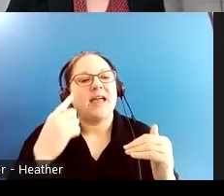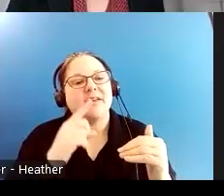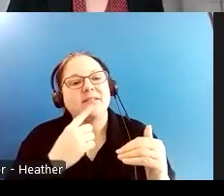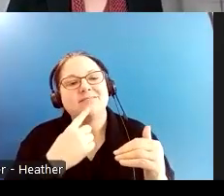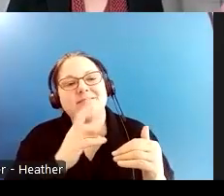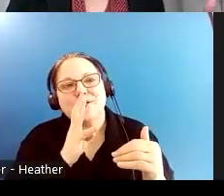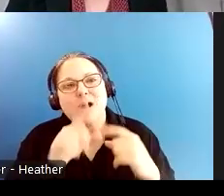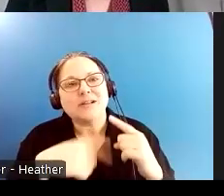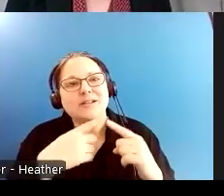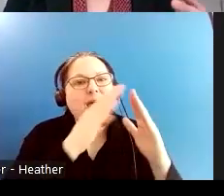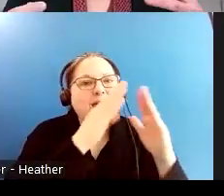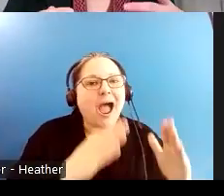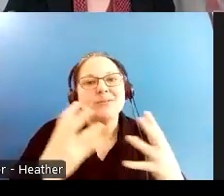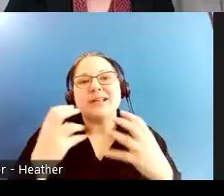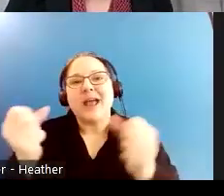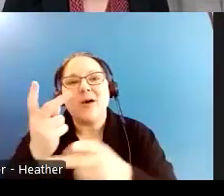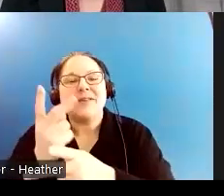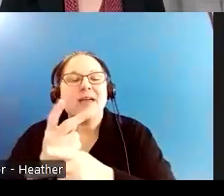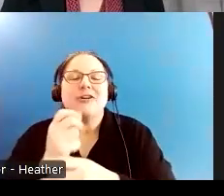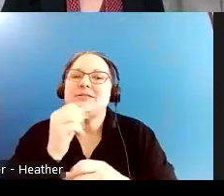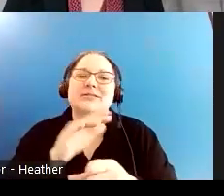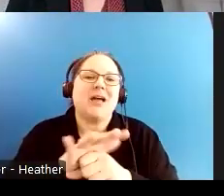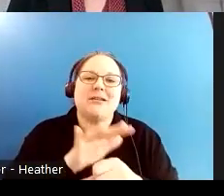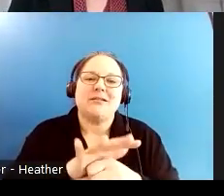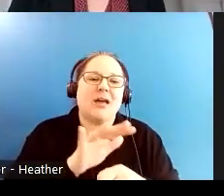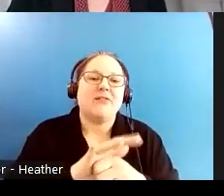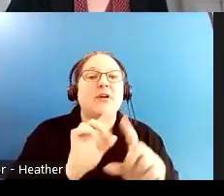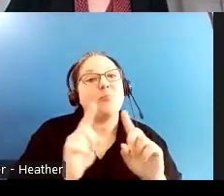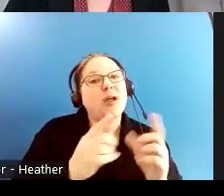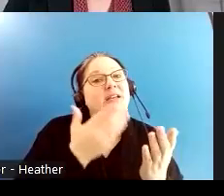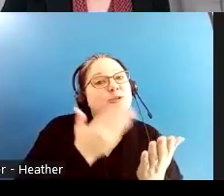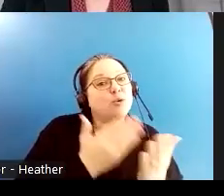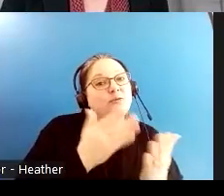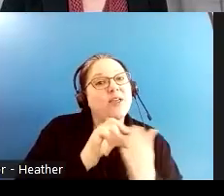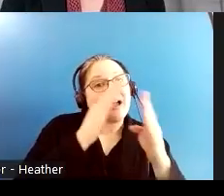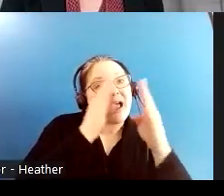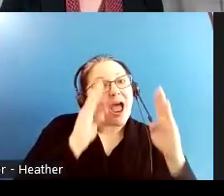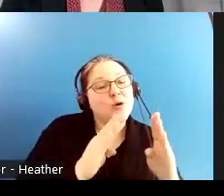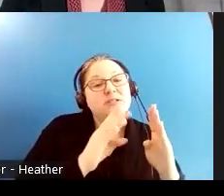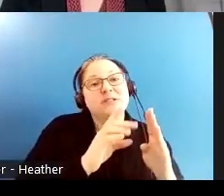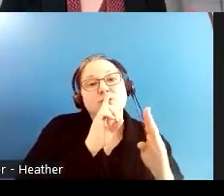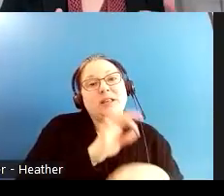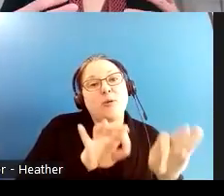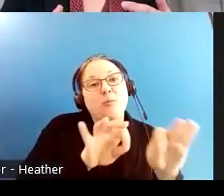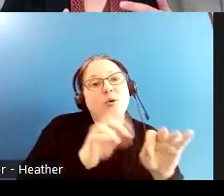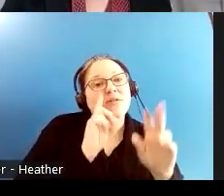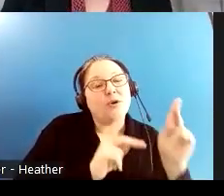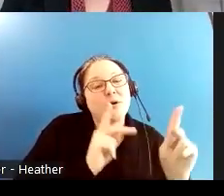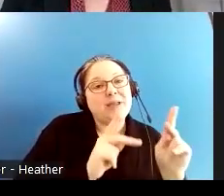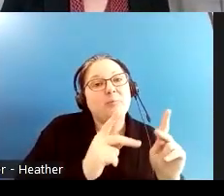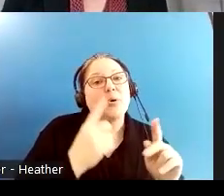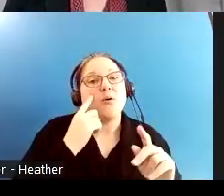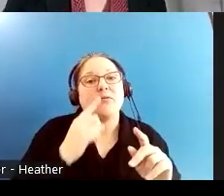not enough, though. Housing First has been proven time and time again to be important for people's wellness and in